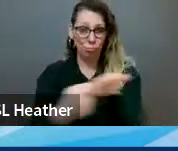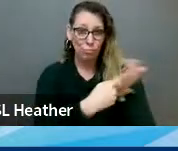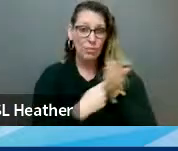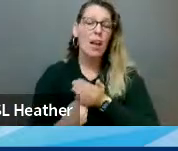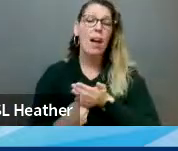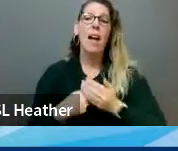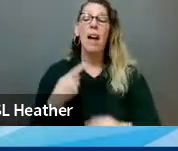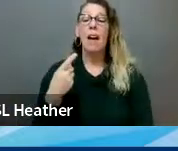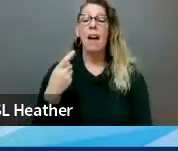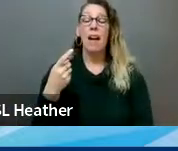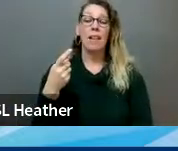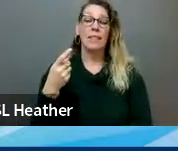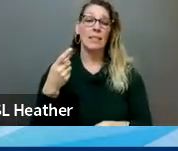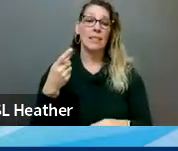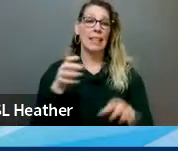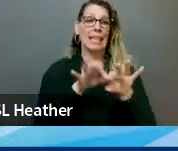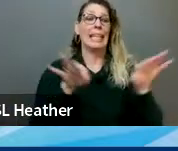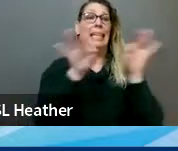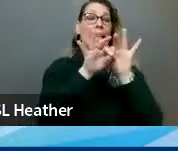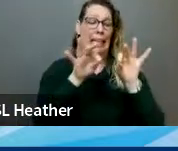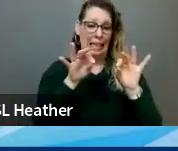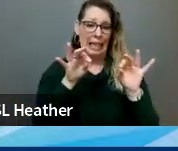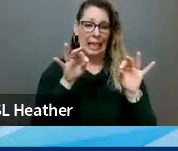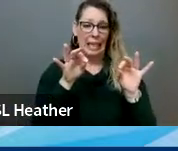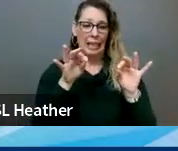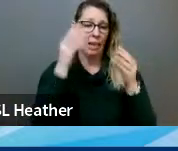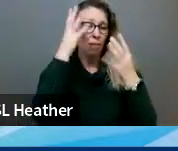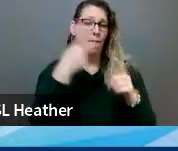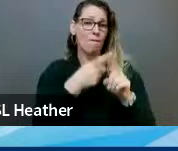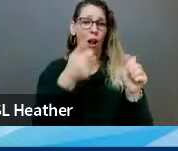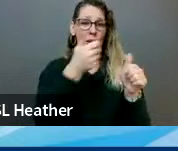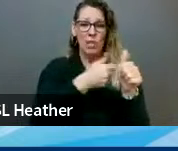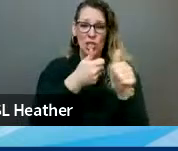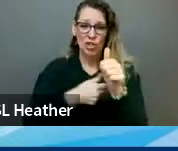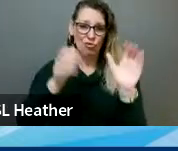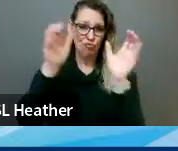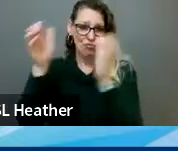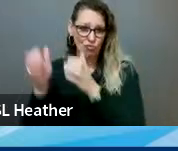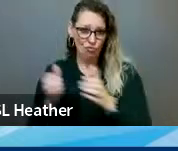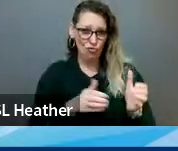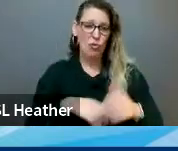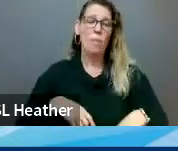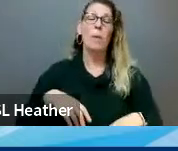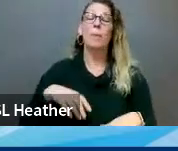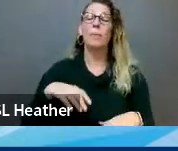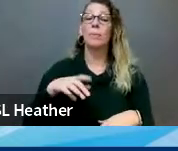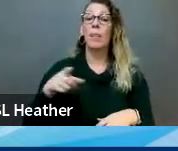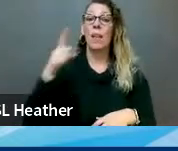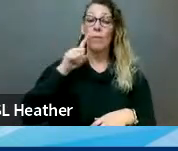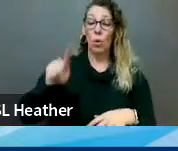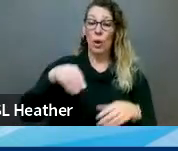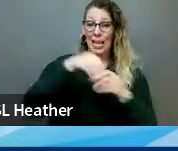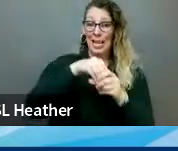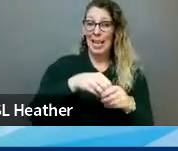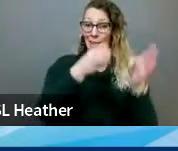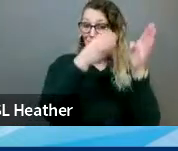of key takeaways from your conversations. For our in-person folks,